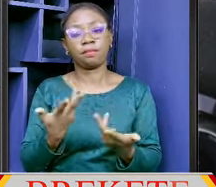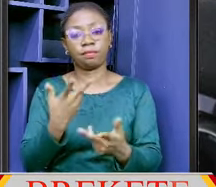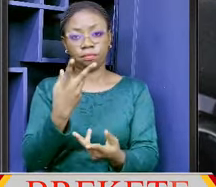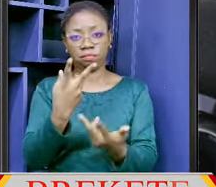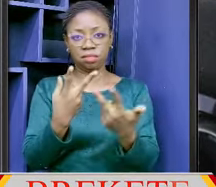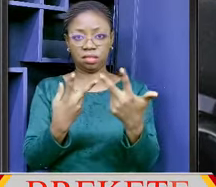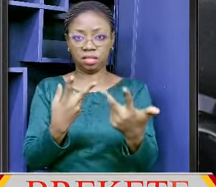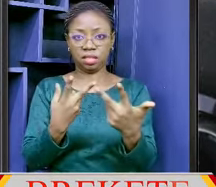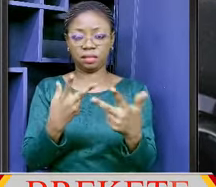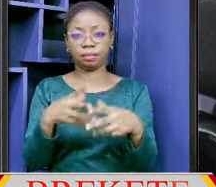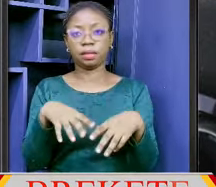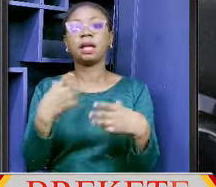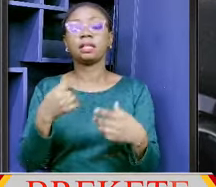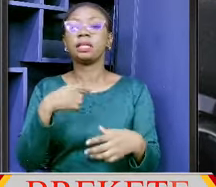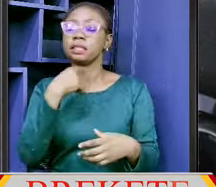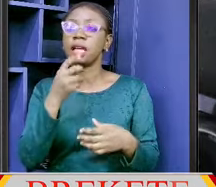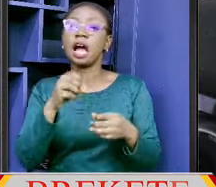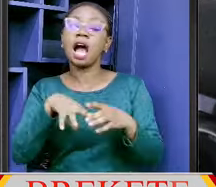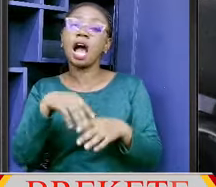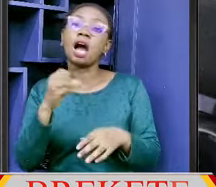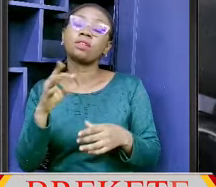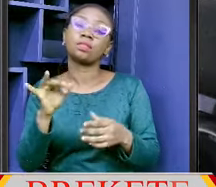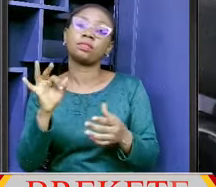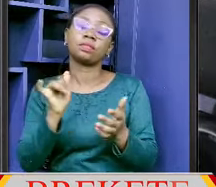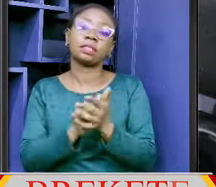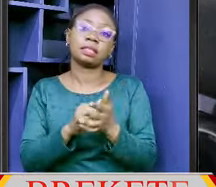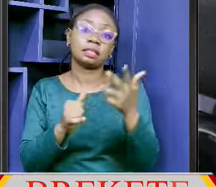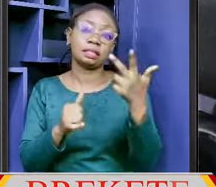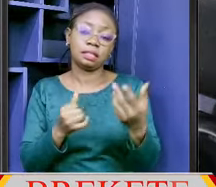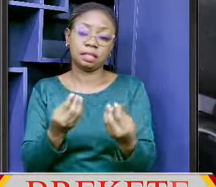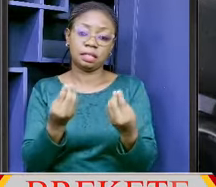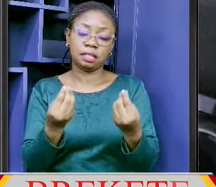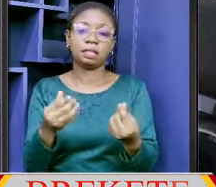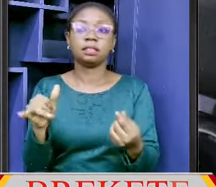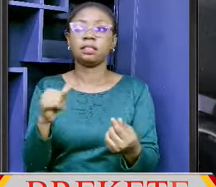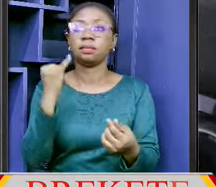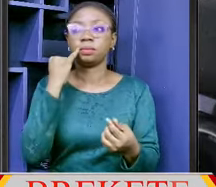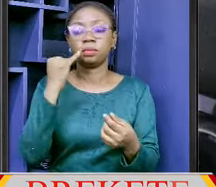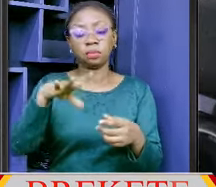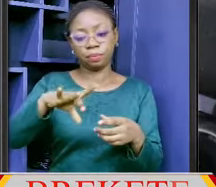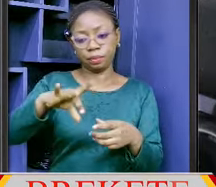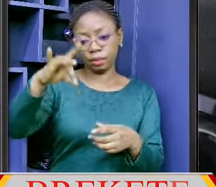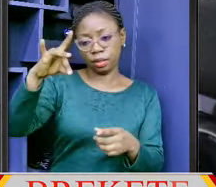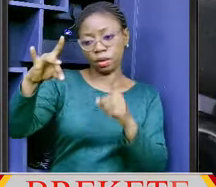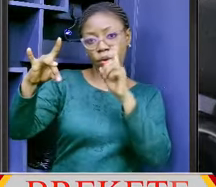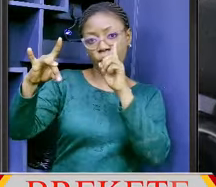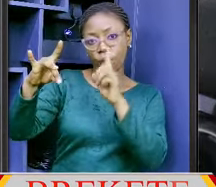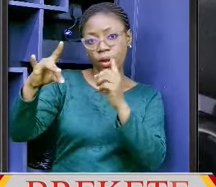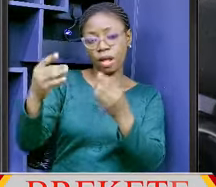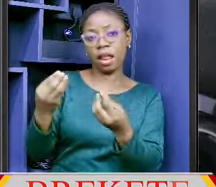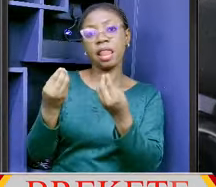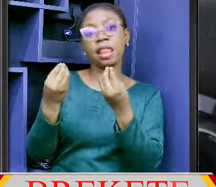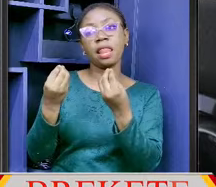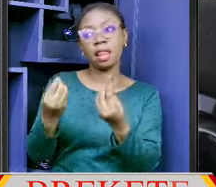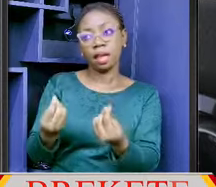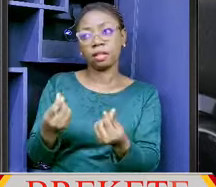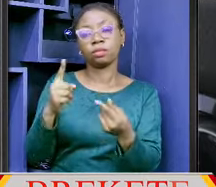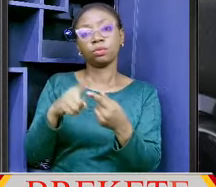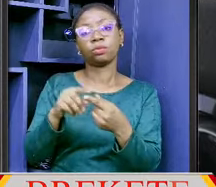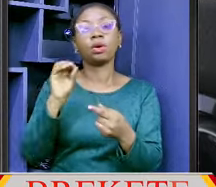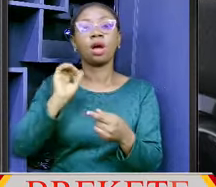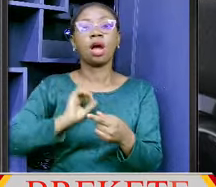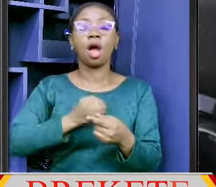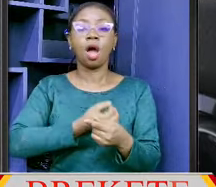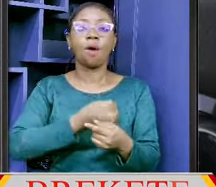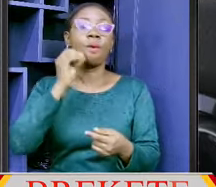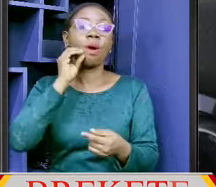three. Then out of that three land, that they should locate one land to our women,